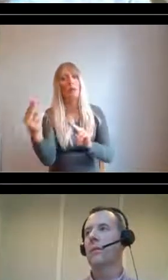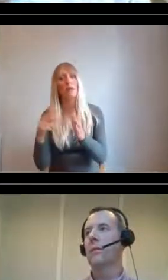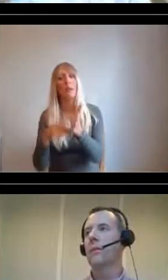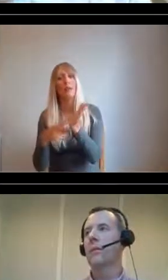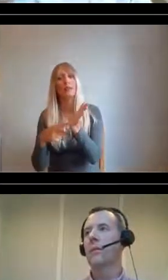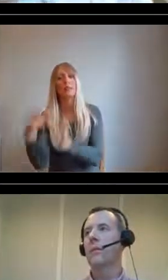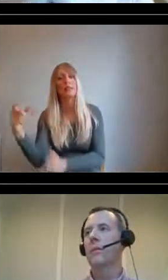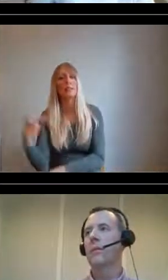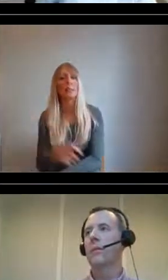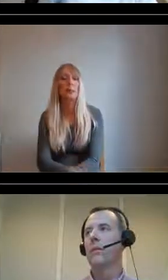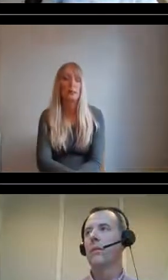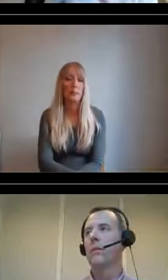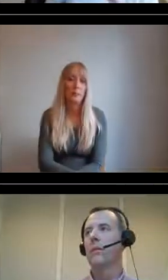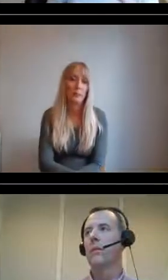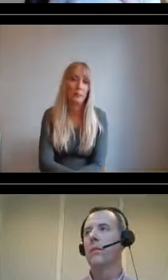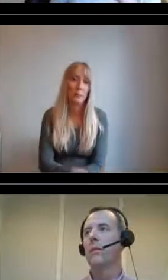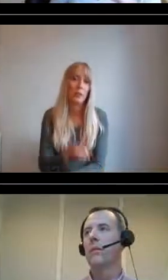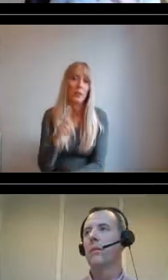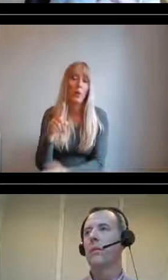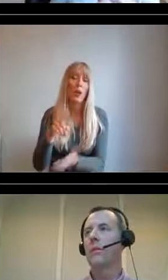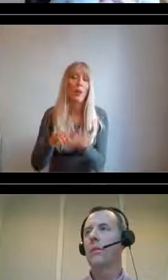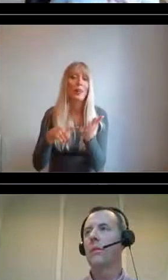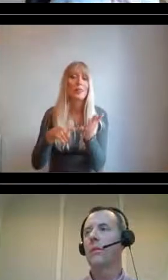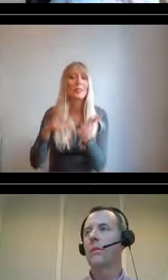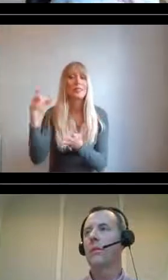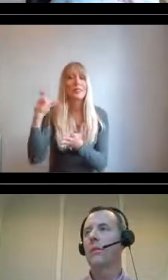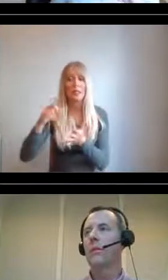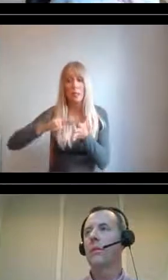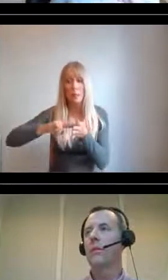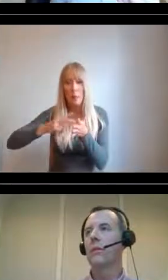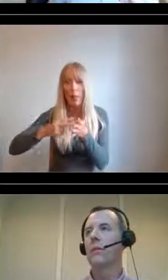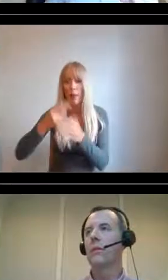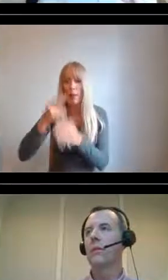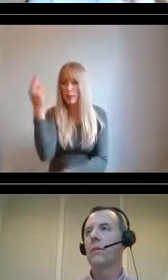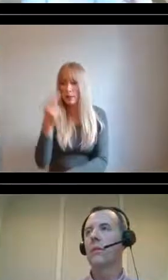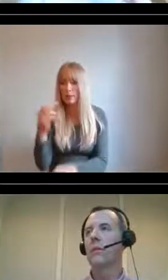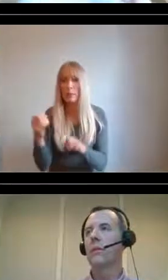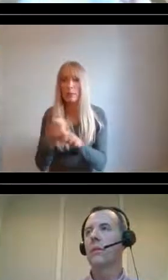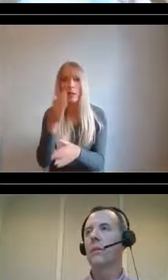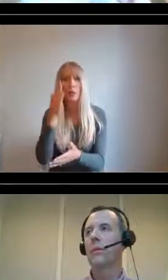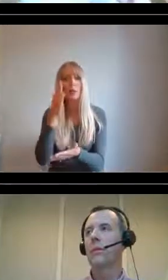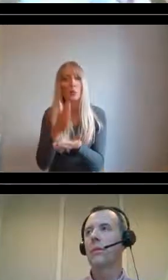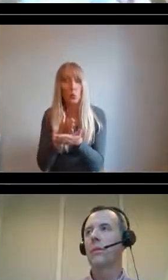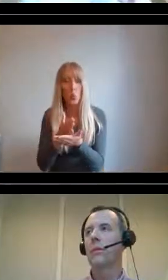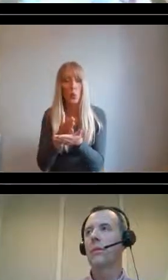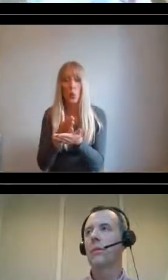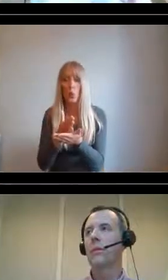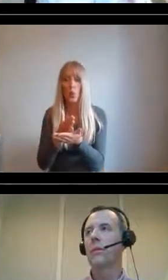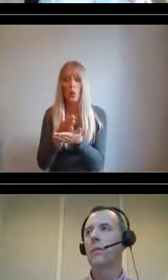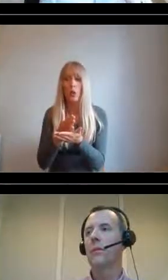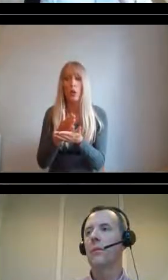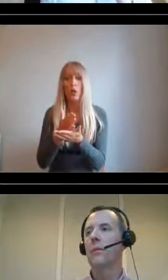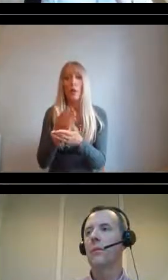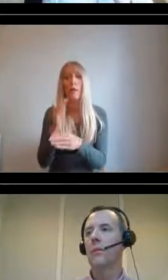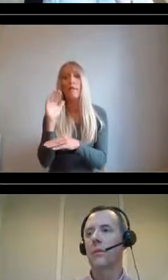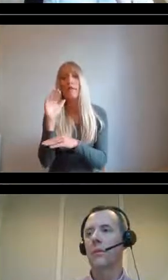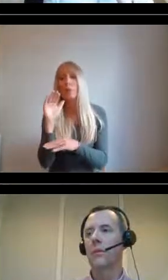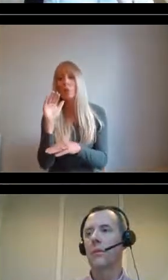So LTC will be designed so as not to prevent any future